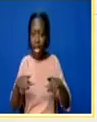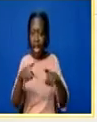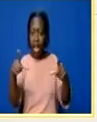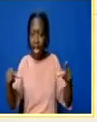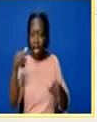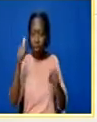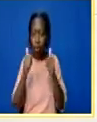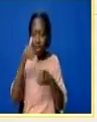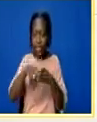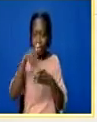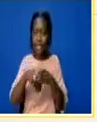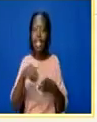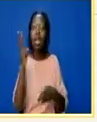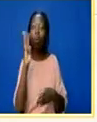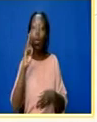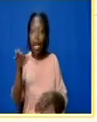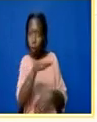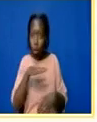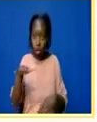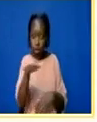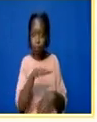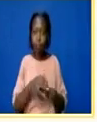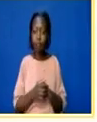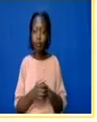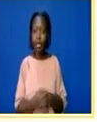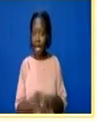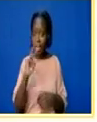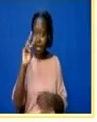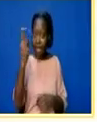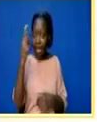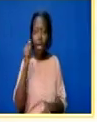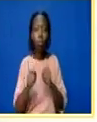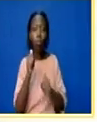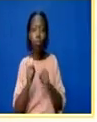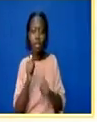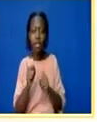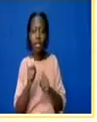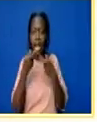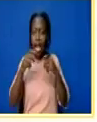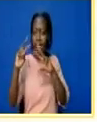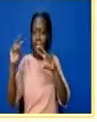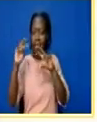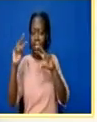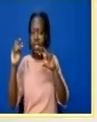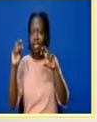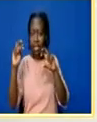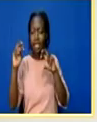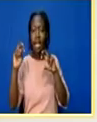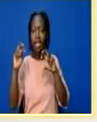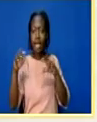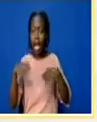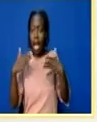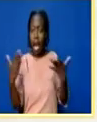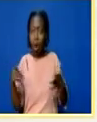Inside the ocean, water body. The water body, yes. The second one, mm-hmm. find out how we